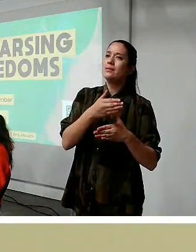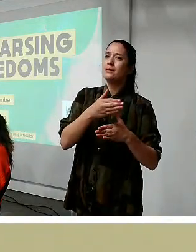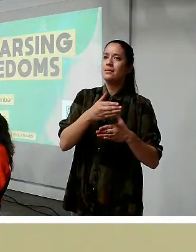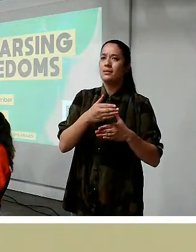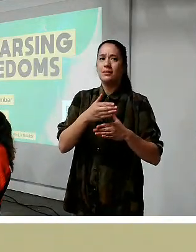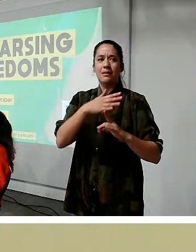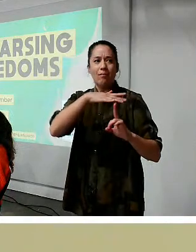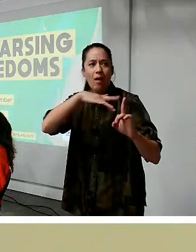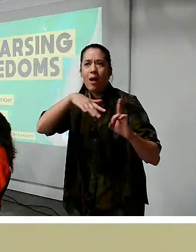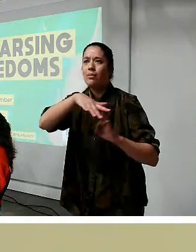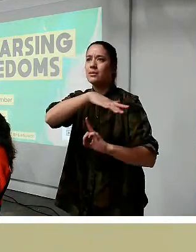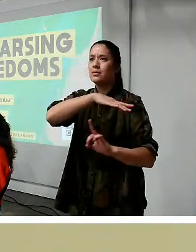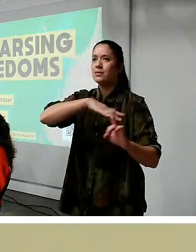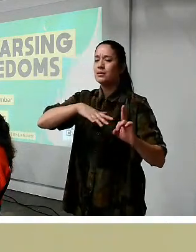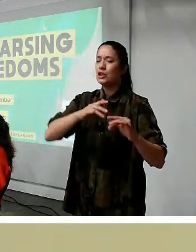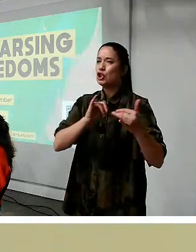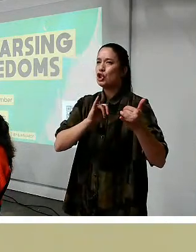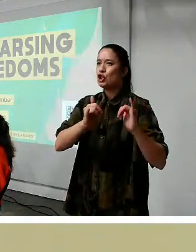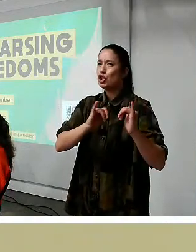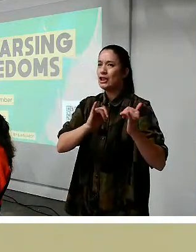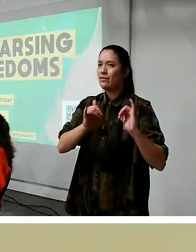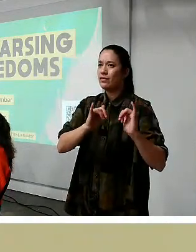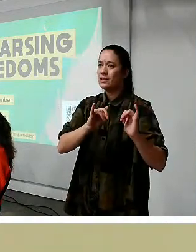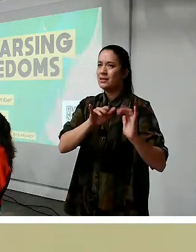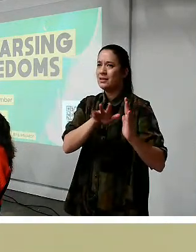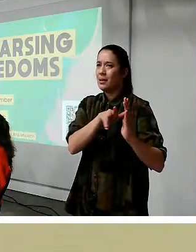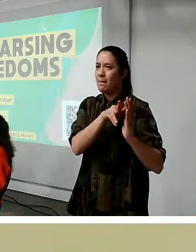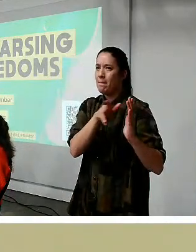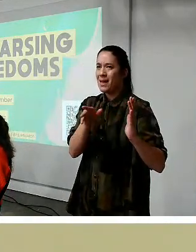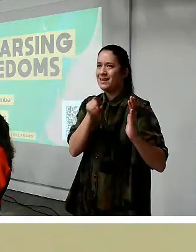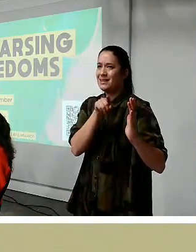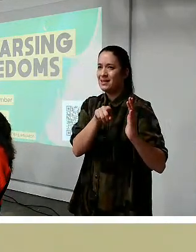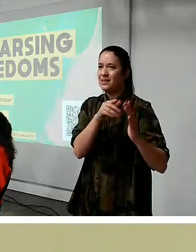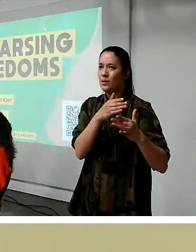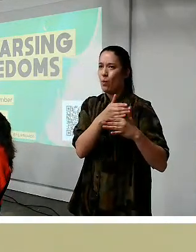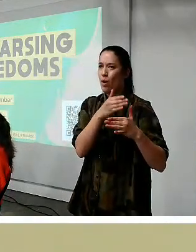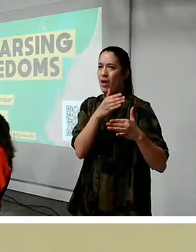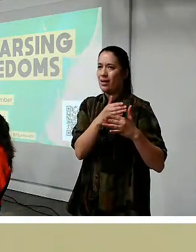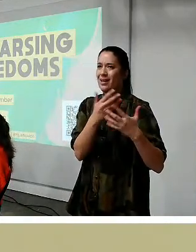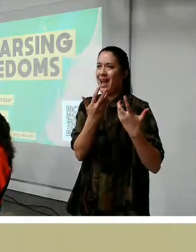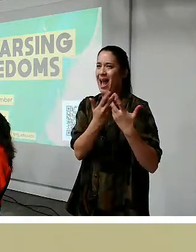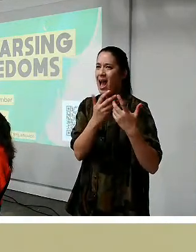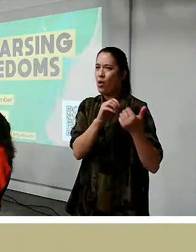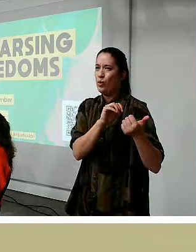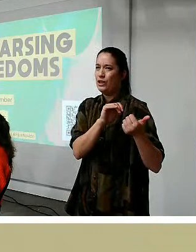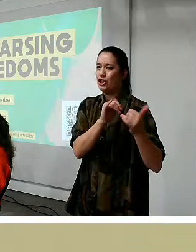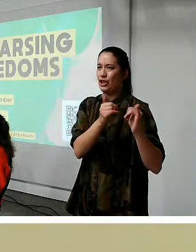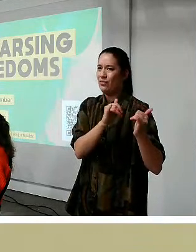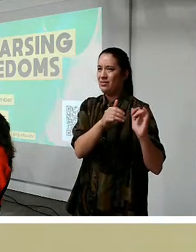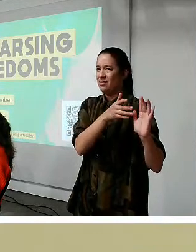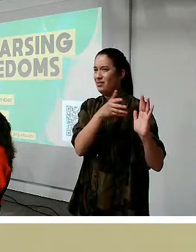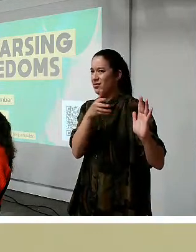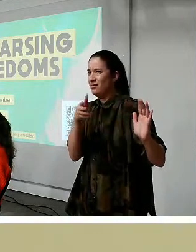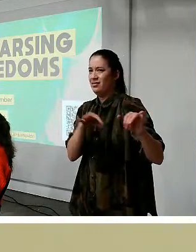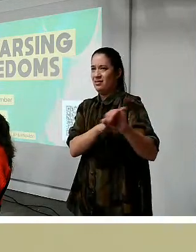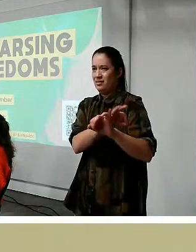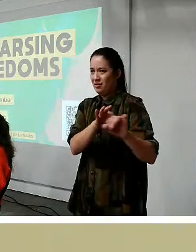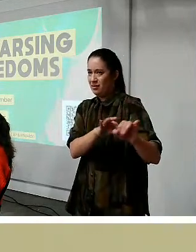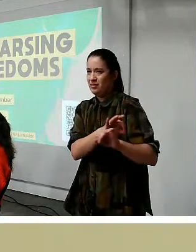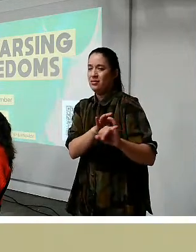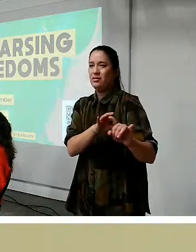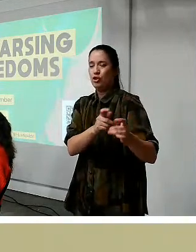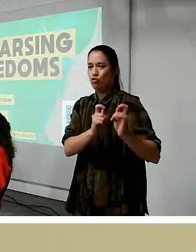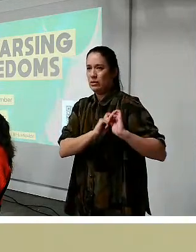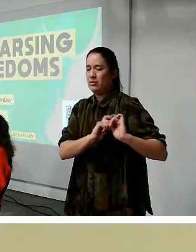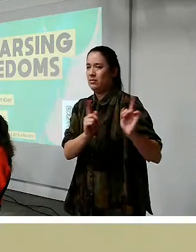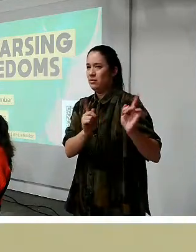you have to work, whether you're doing shift work, all of those things that feed into an experience of either well-being